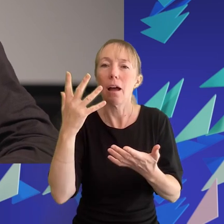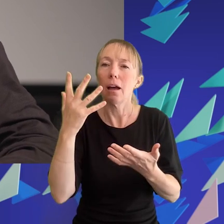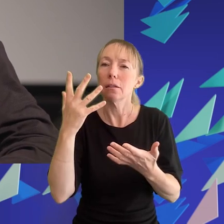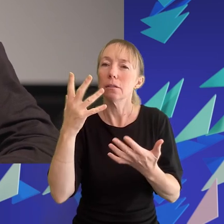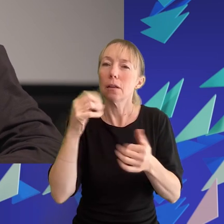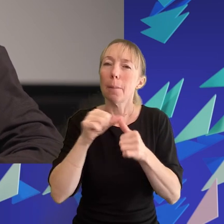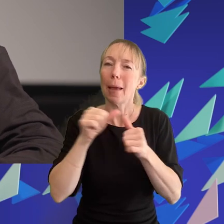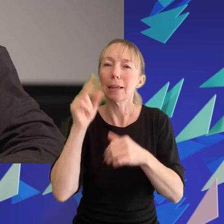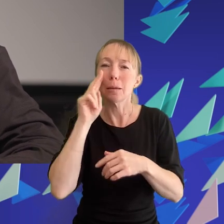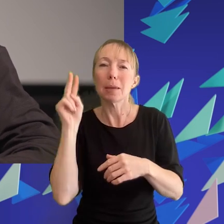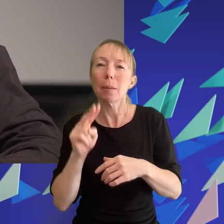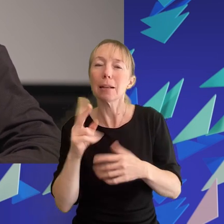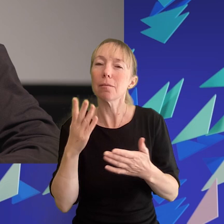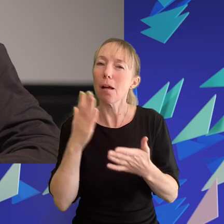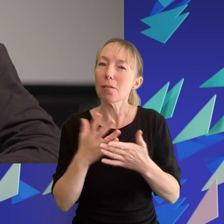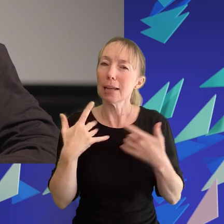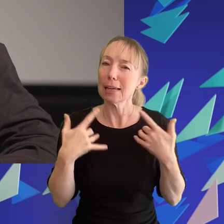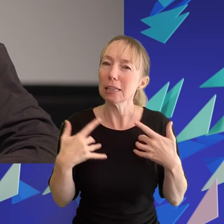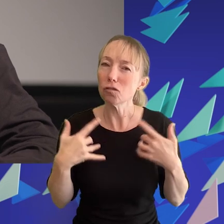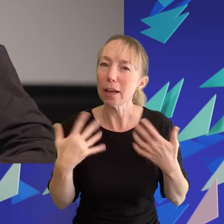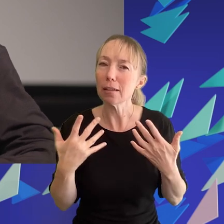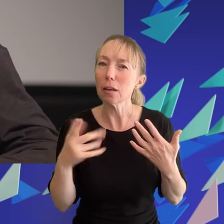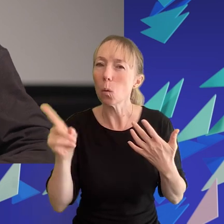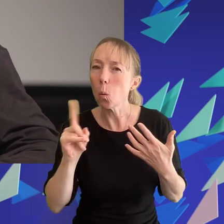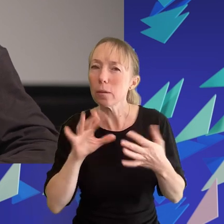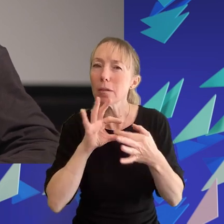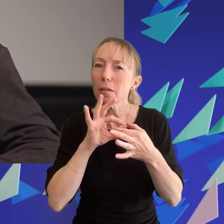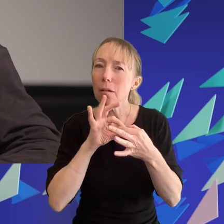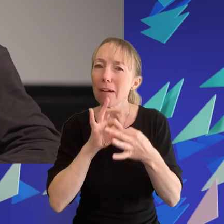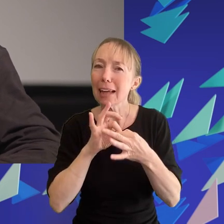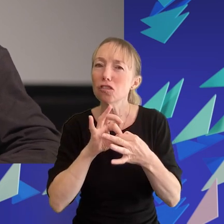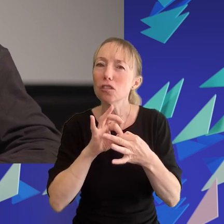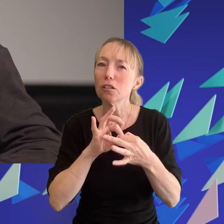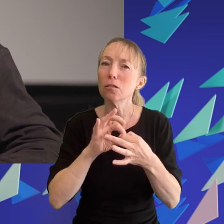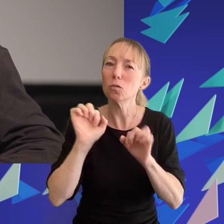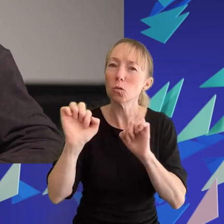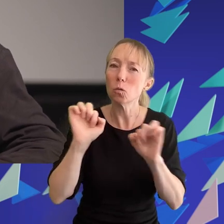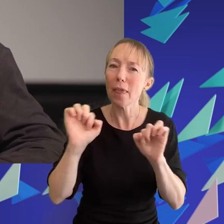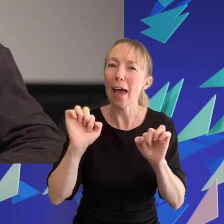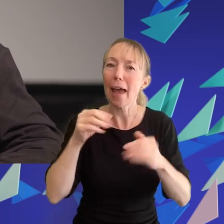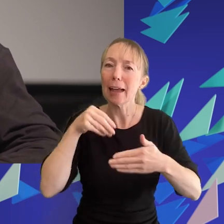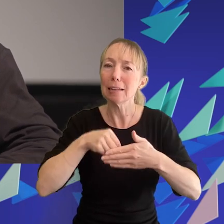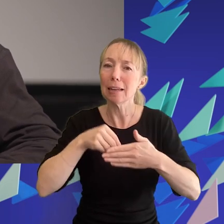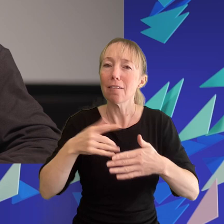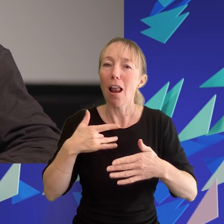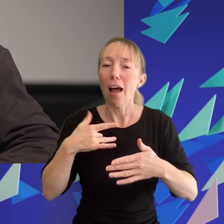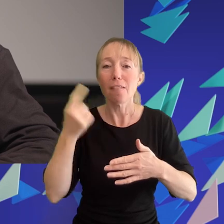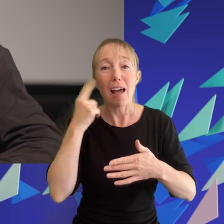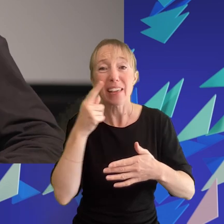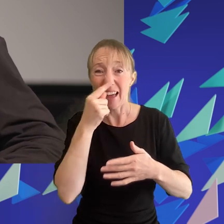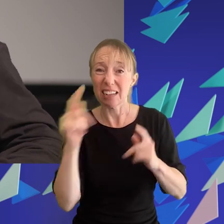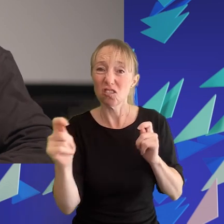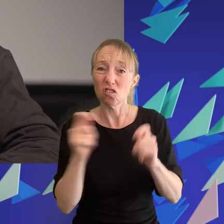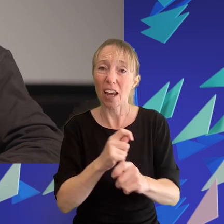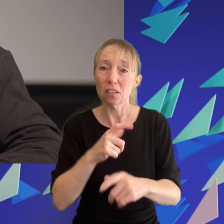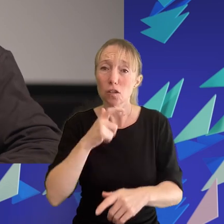So I'm always very interested about what is the relation with these guys with that subject, because I think that changed a person, right?